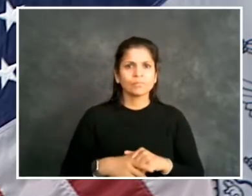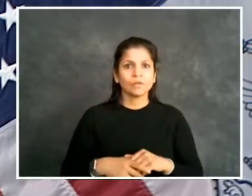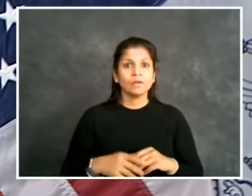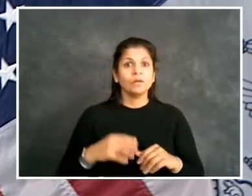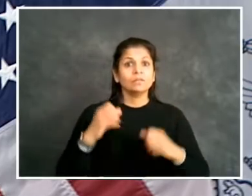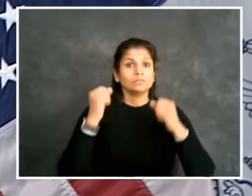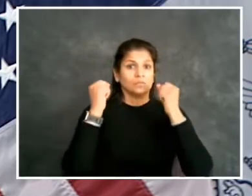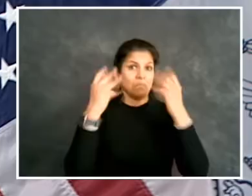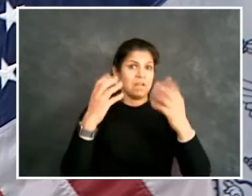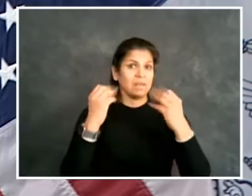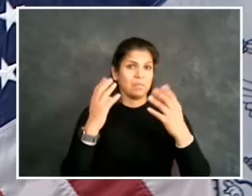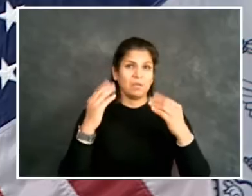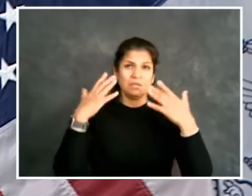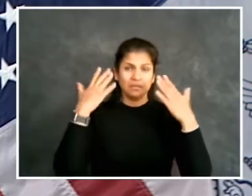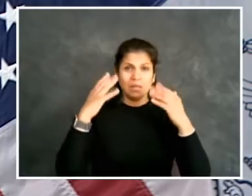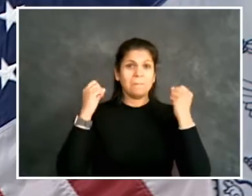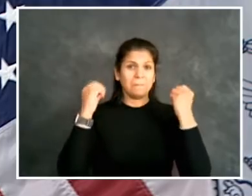available.